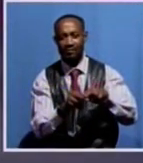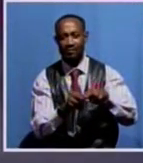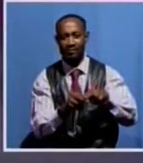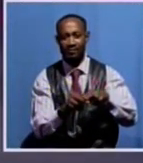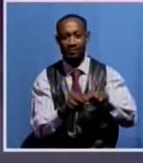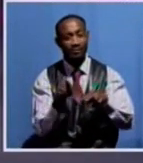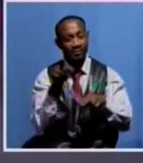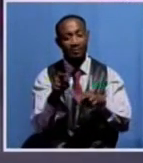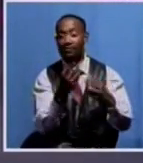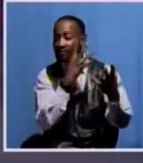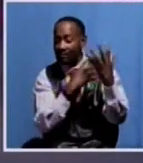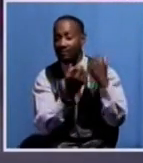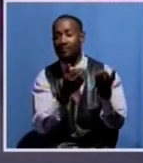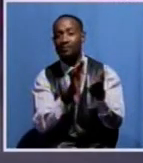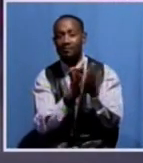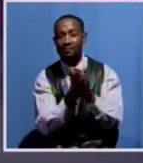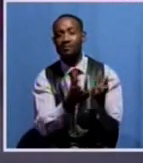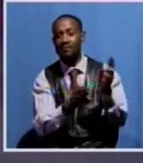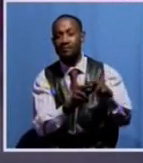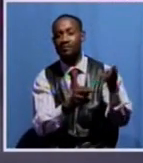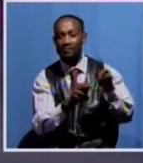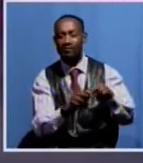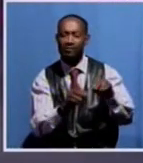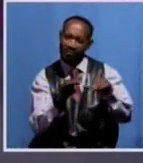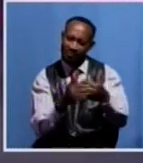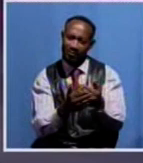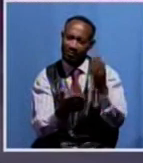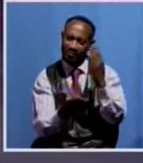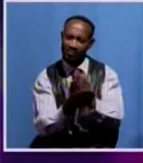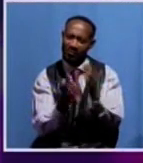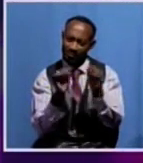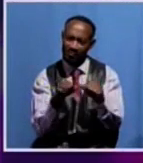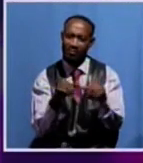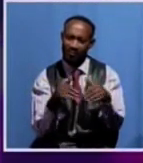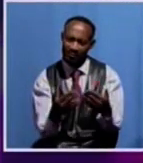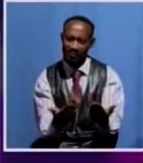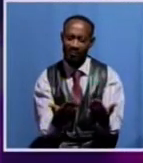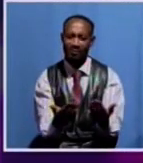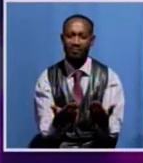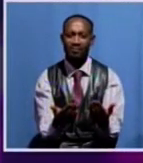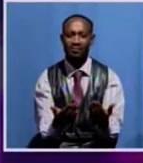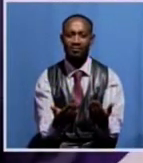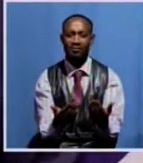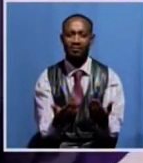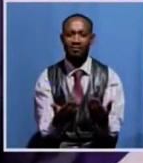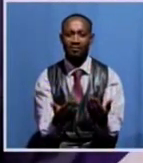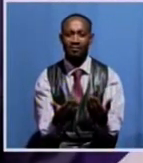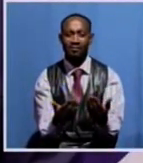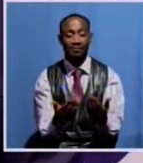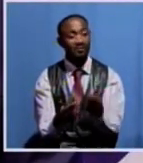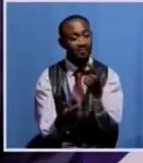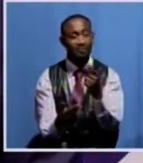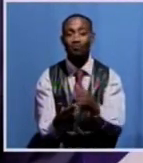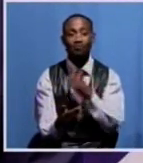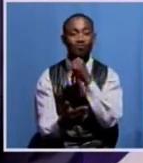as a result of a need. How do you intend to stop that? Well, this looks like a very abrupt and very stern action. No, it's not abrupt and